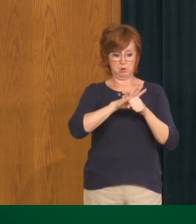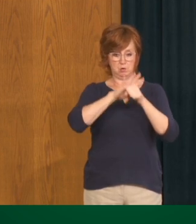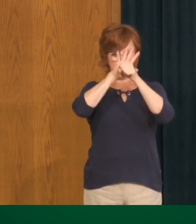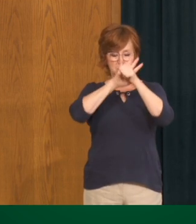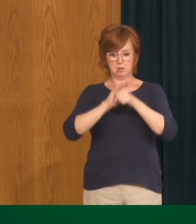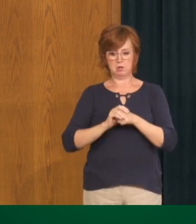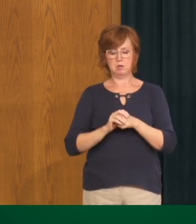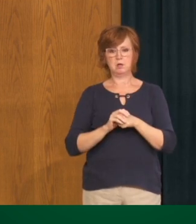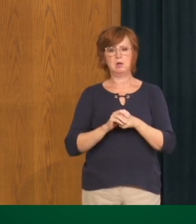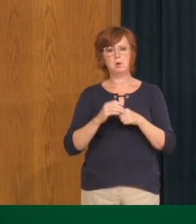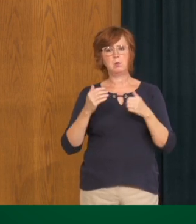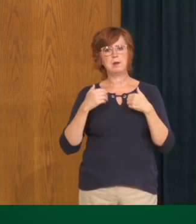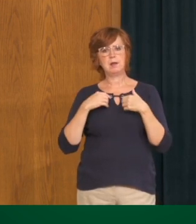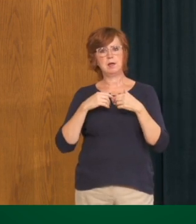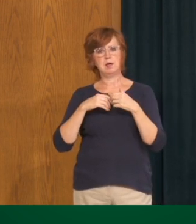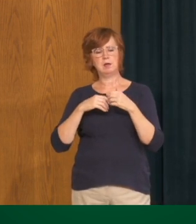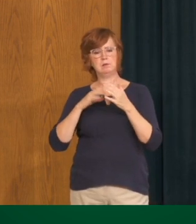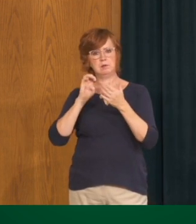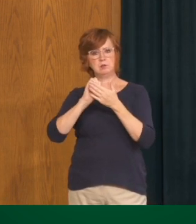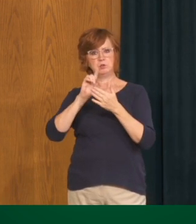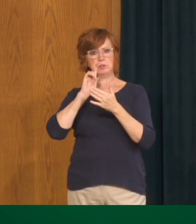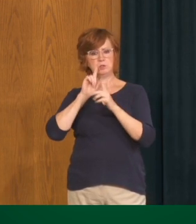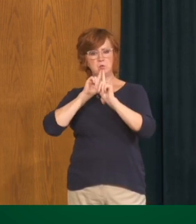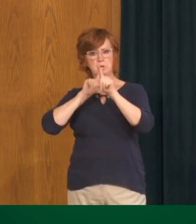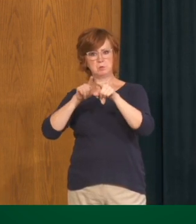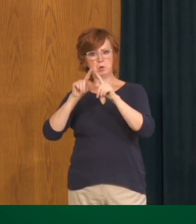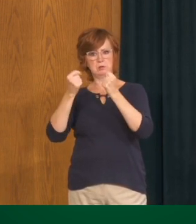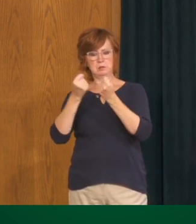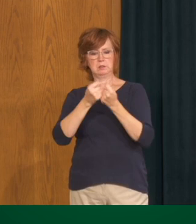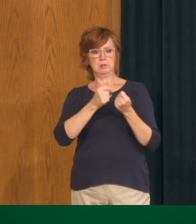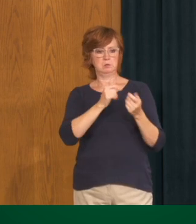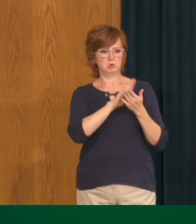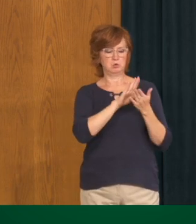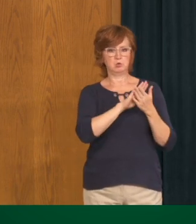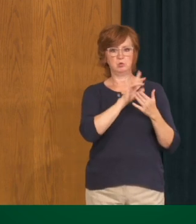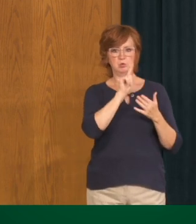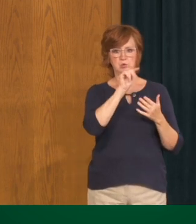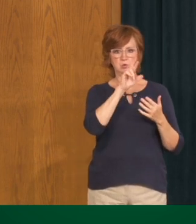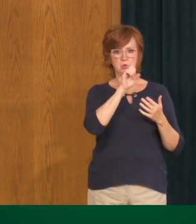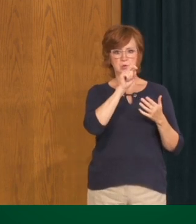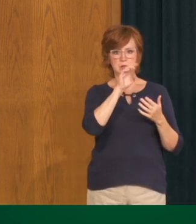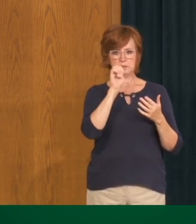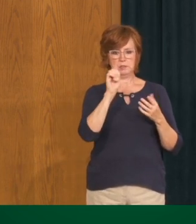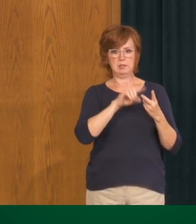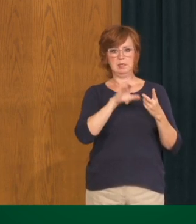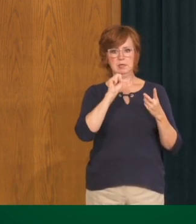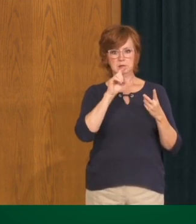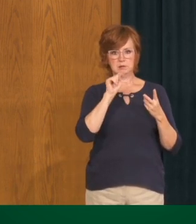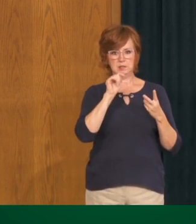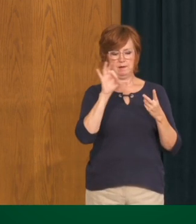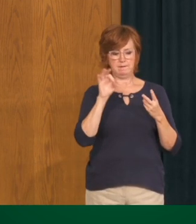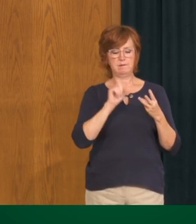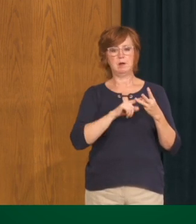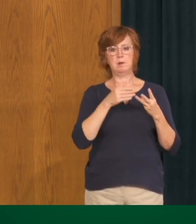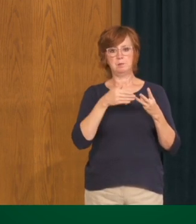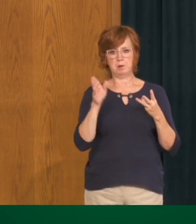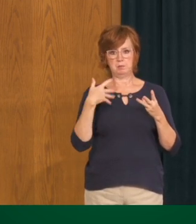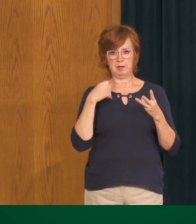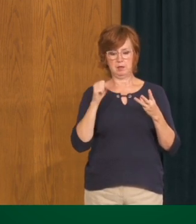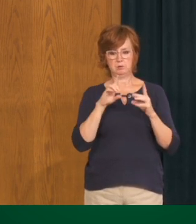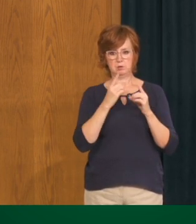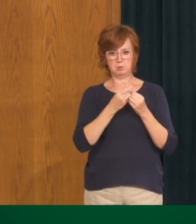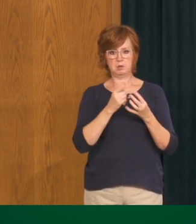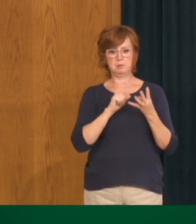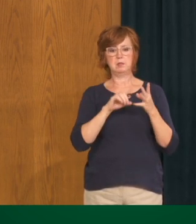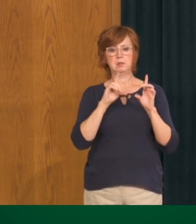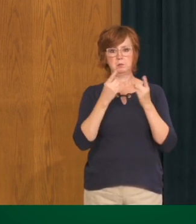which you'll know has been made up of school board trustees, the STF, public health, and the Ministry